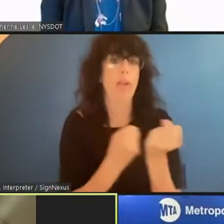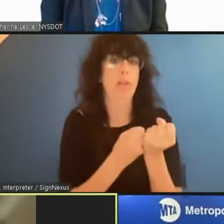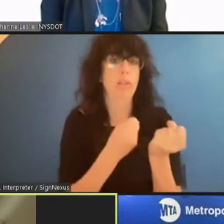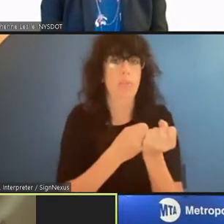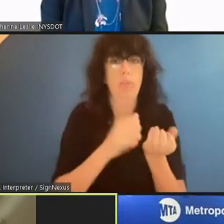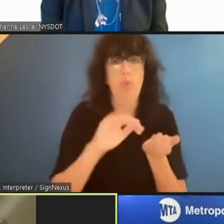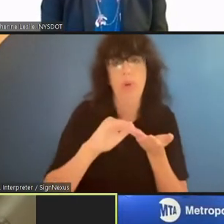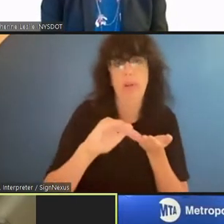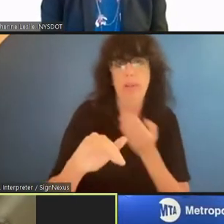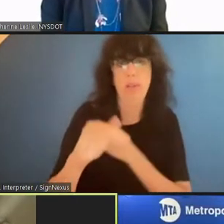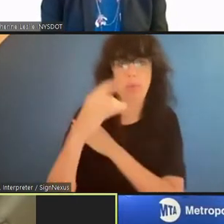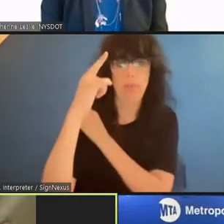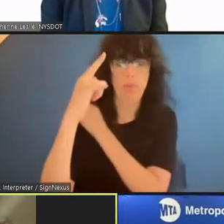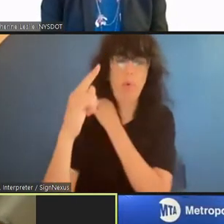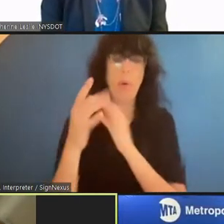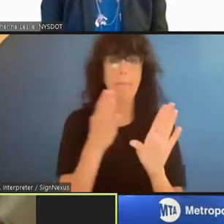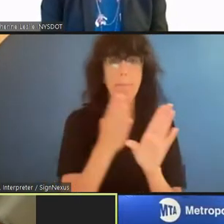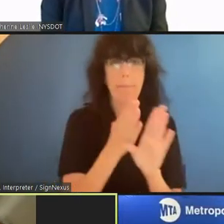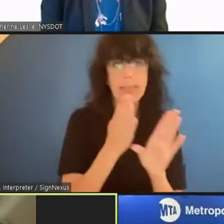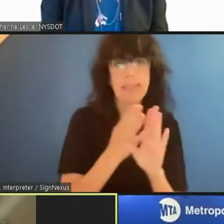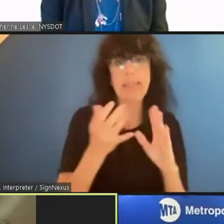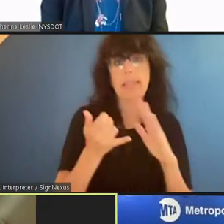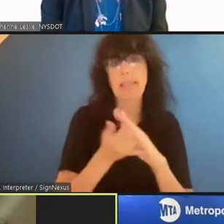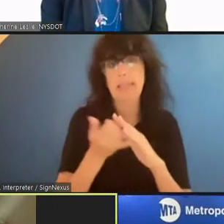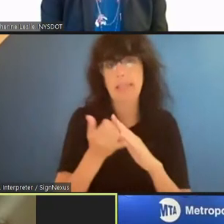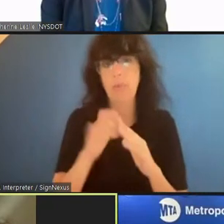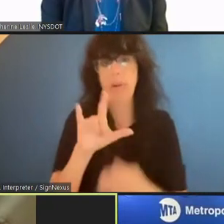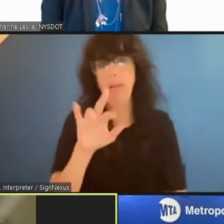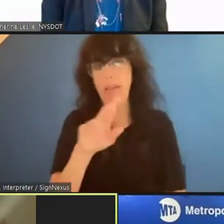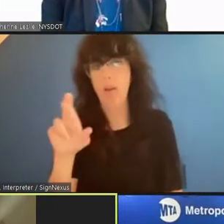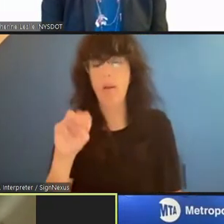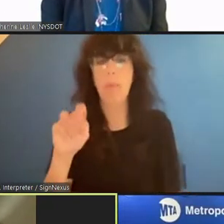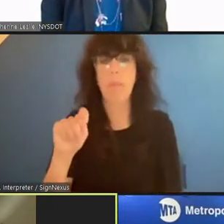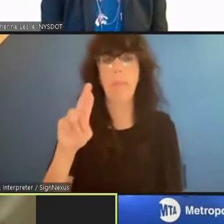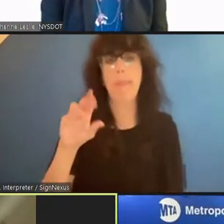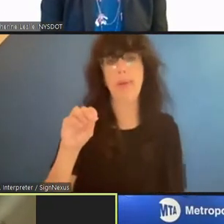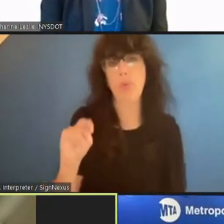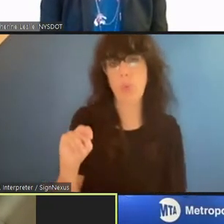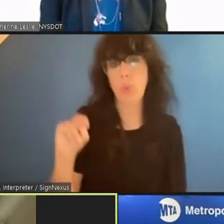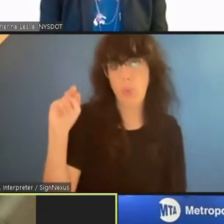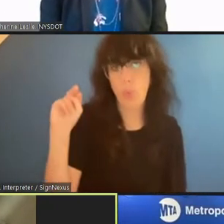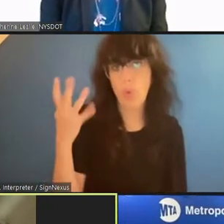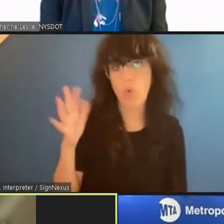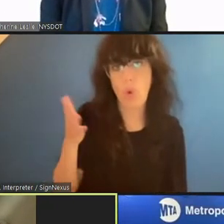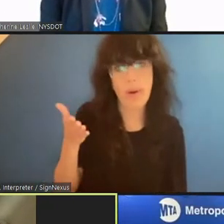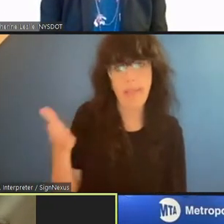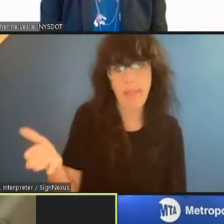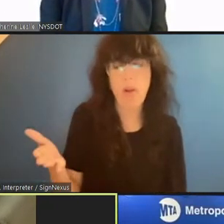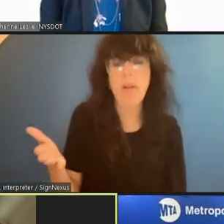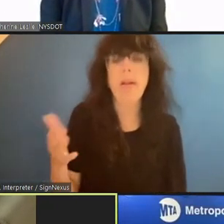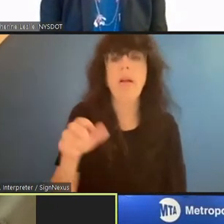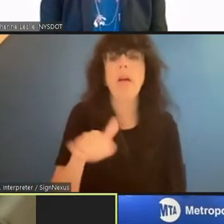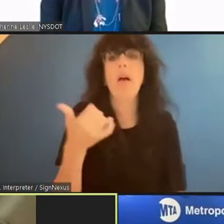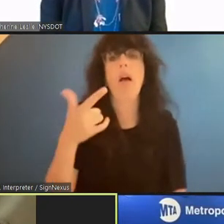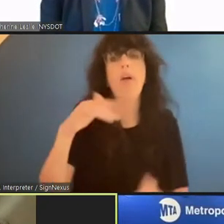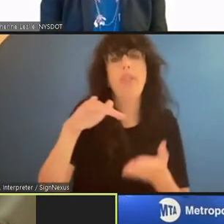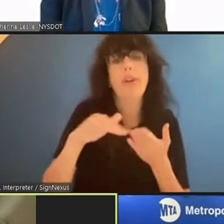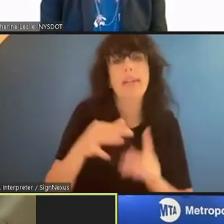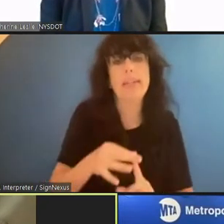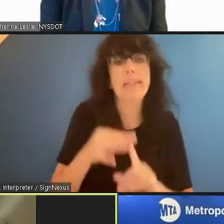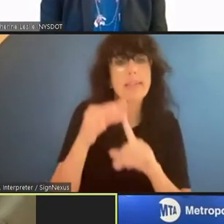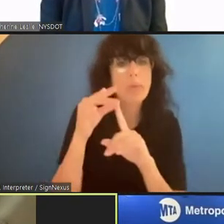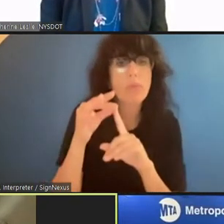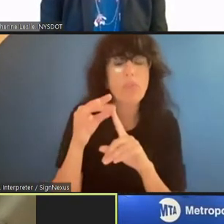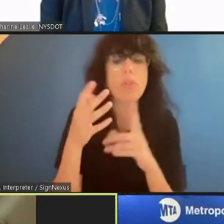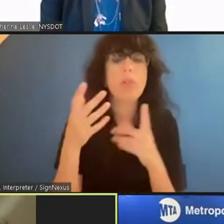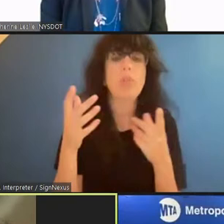effect for the buses subways lirr and metro north any exemption that applies to